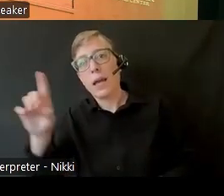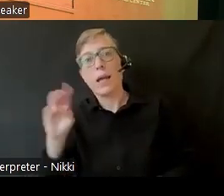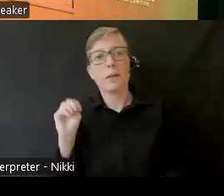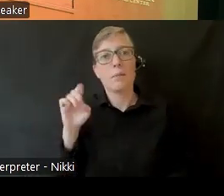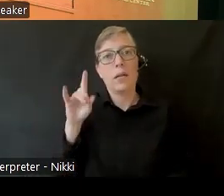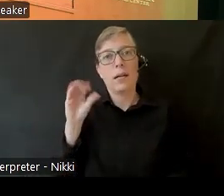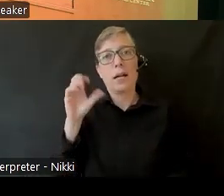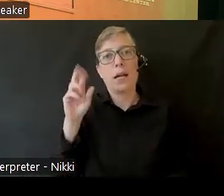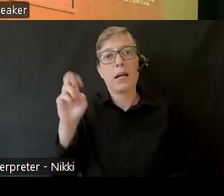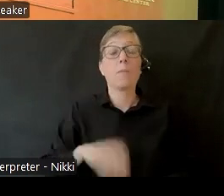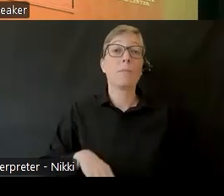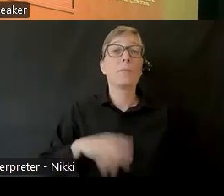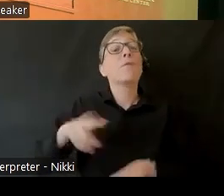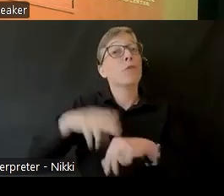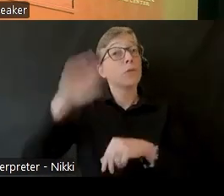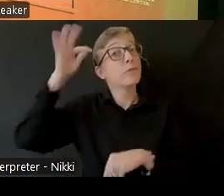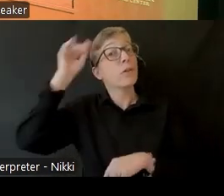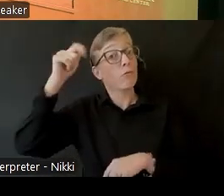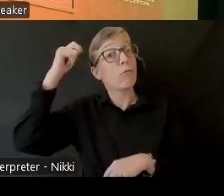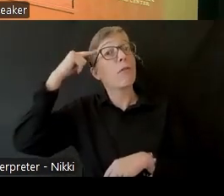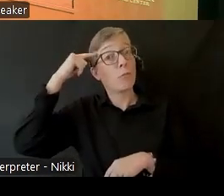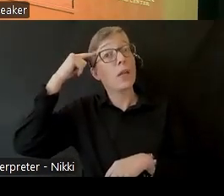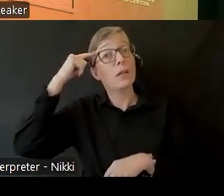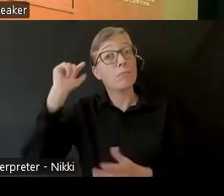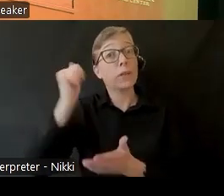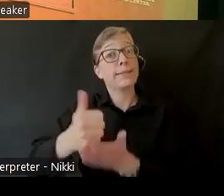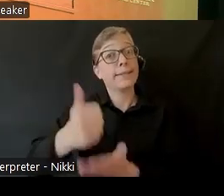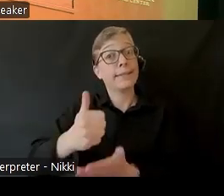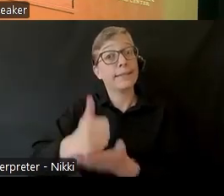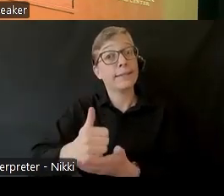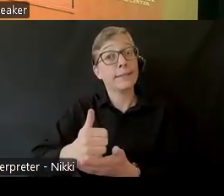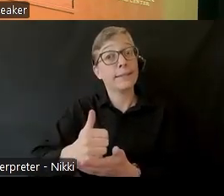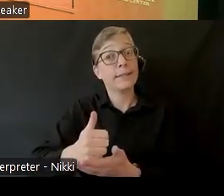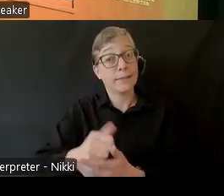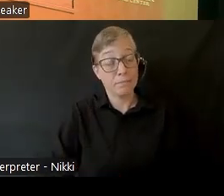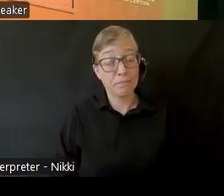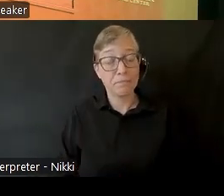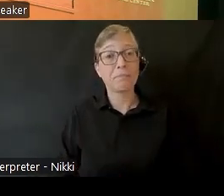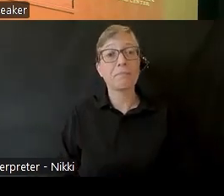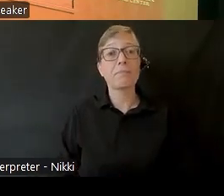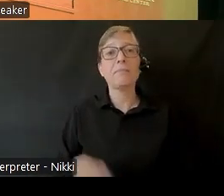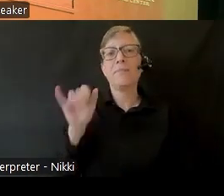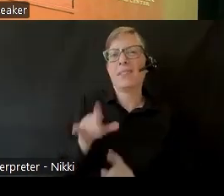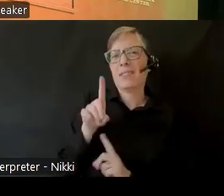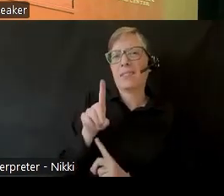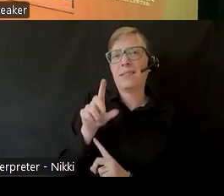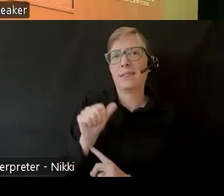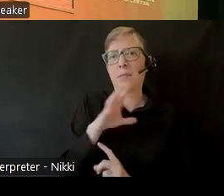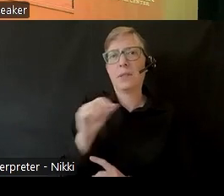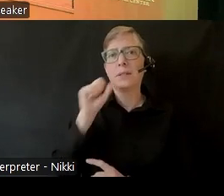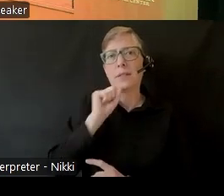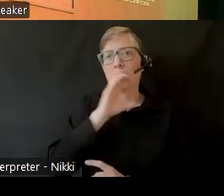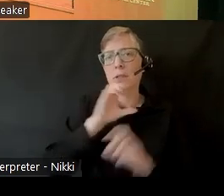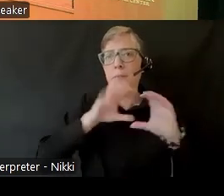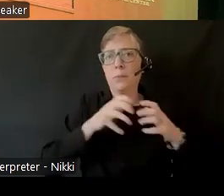role in terms of the Medicare, right? So this is the aged and disabled population. And then we also have the huge private